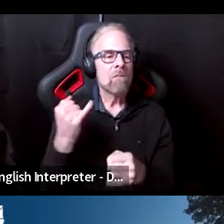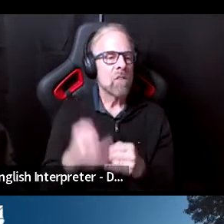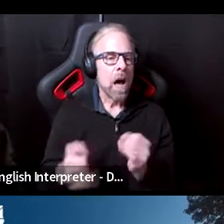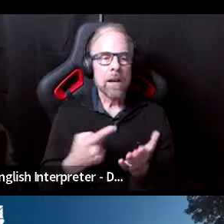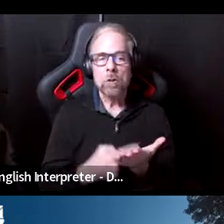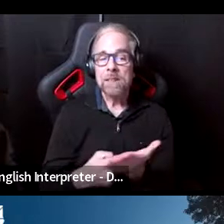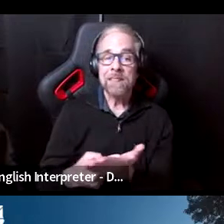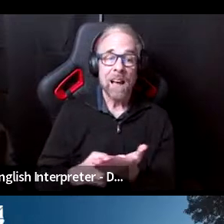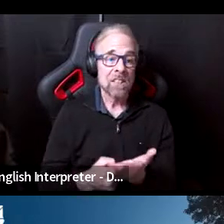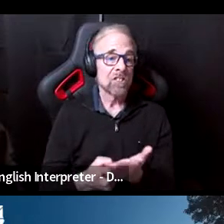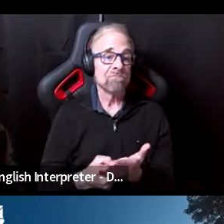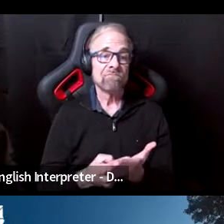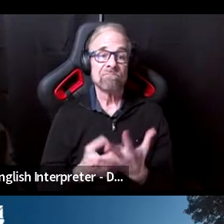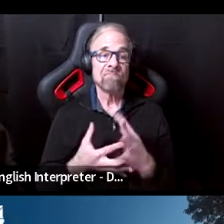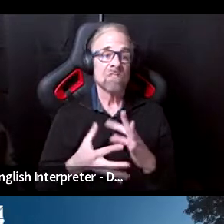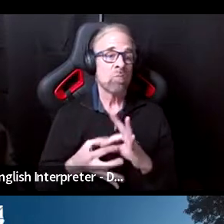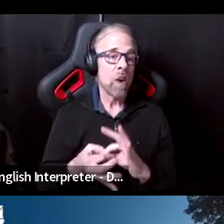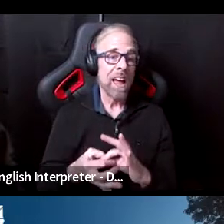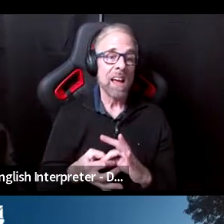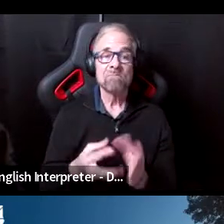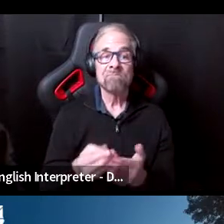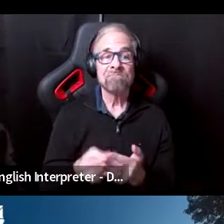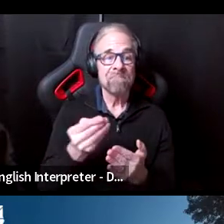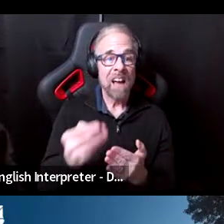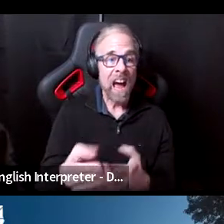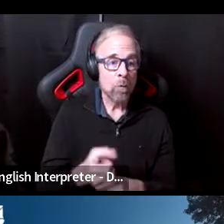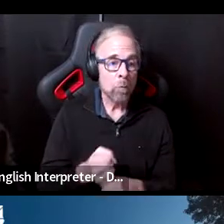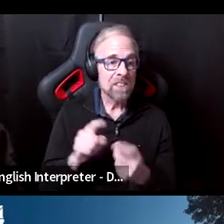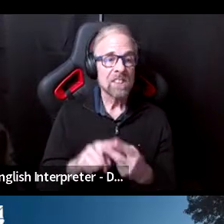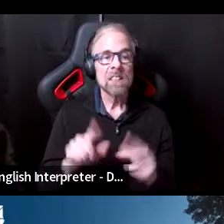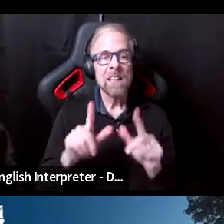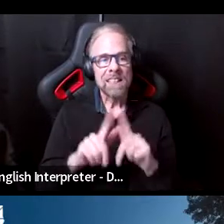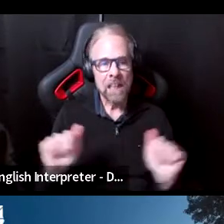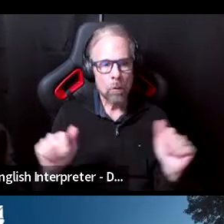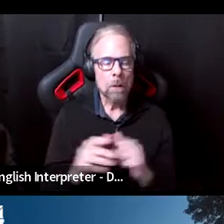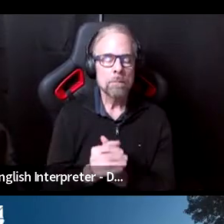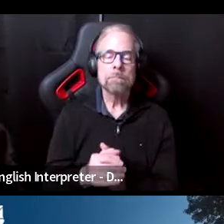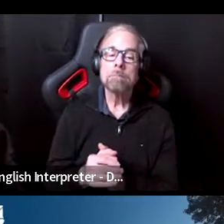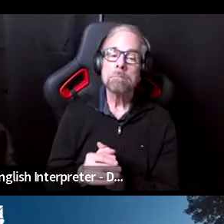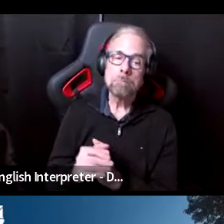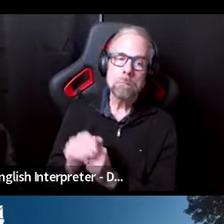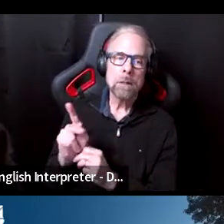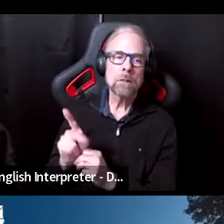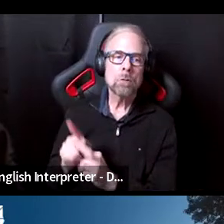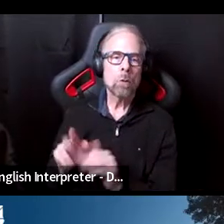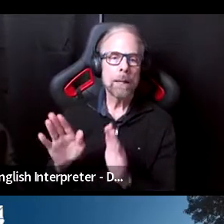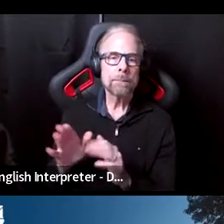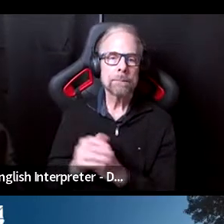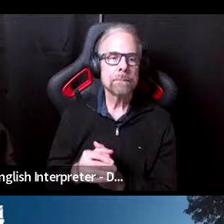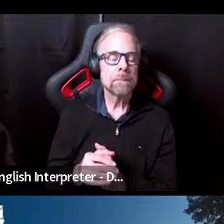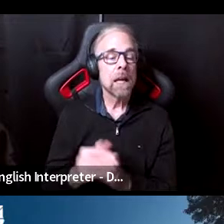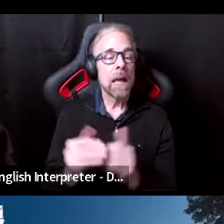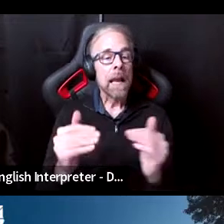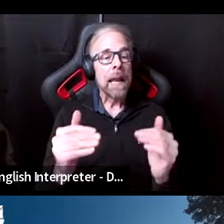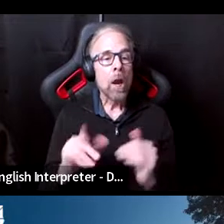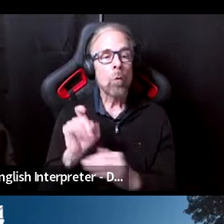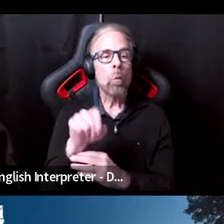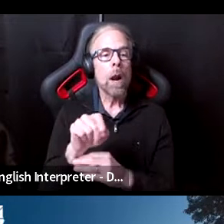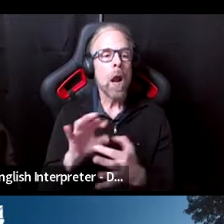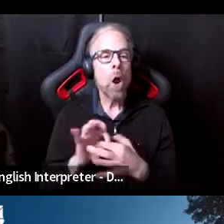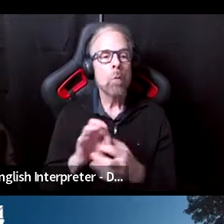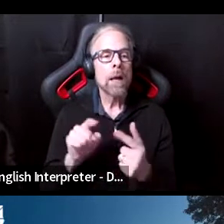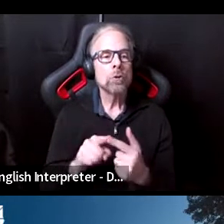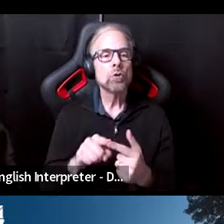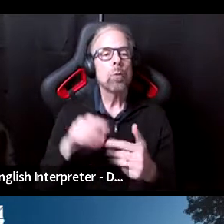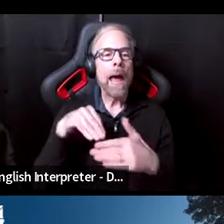around acquisitions, et cetera. Great. This next question relates to